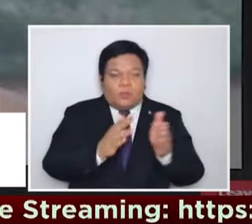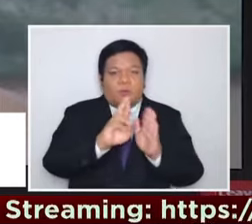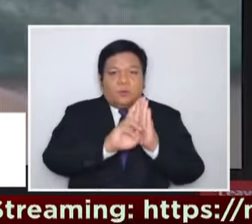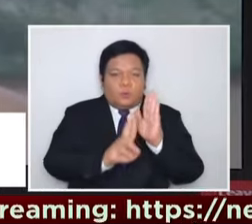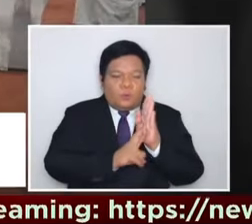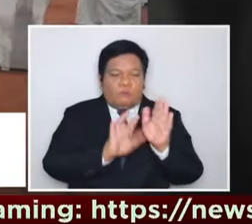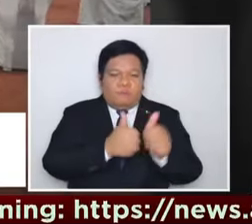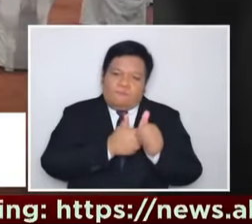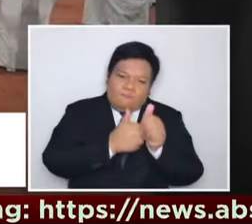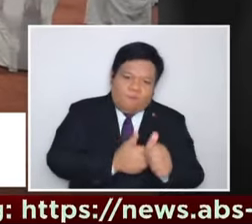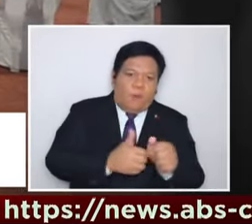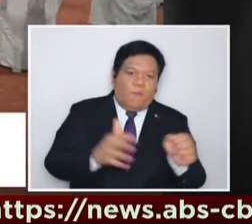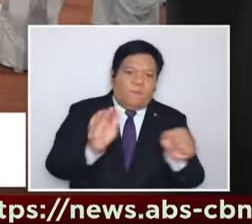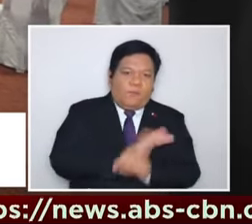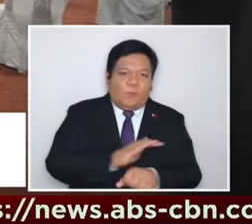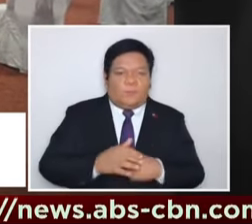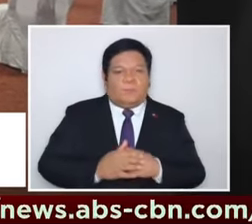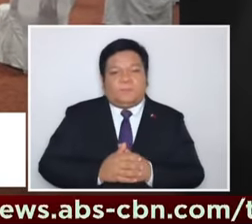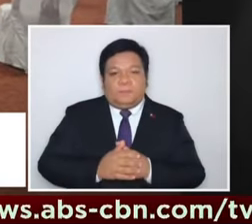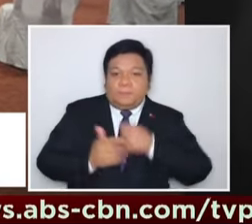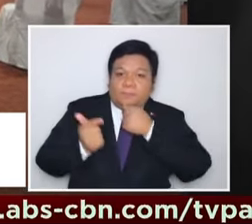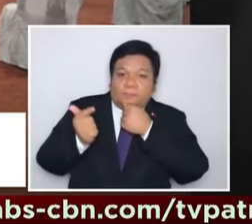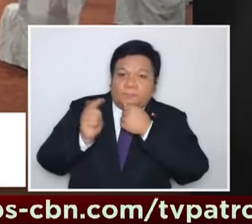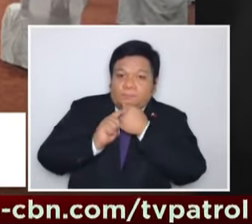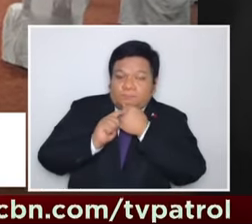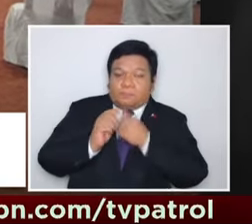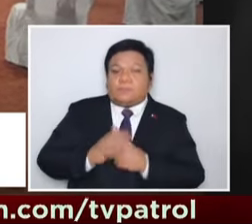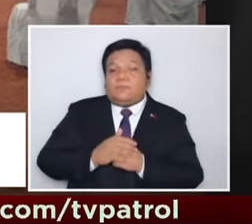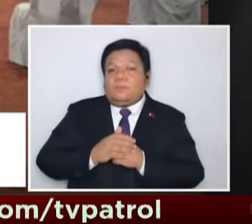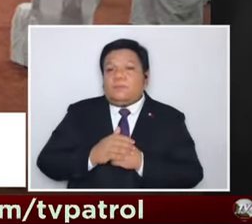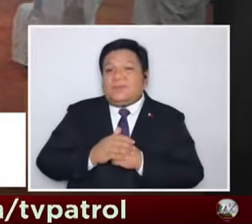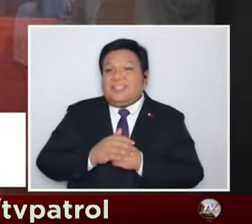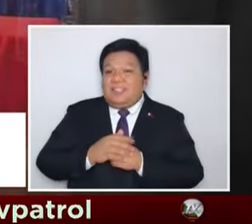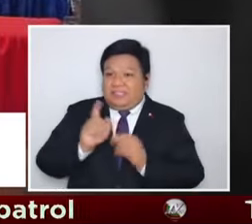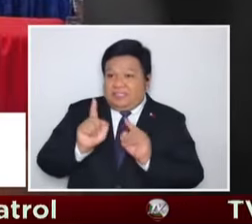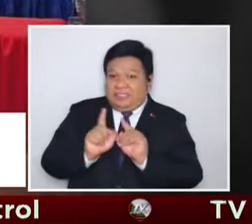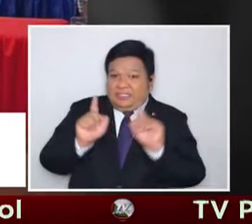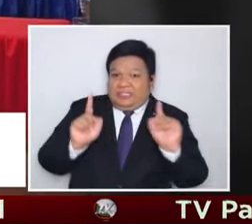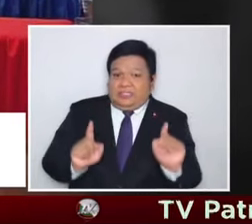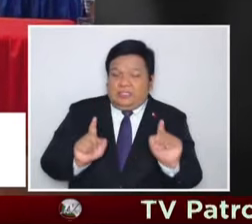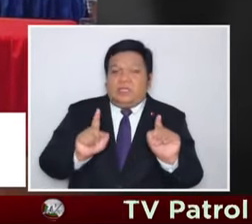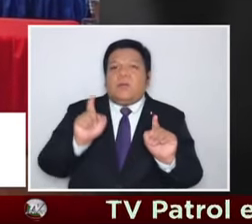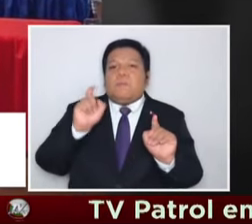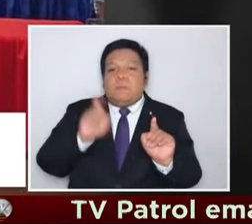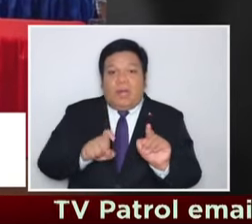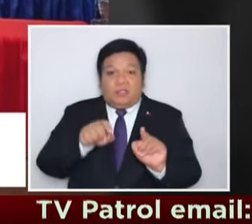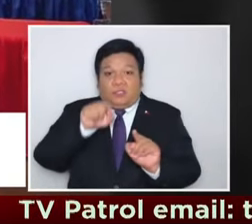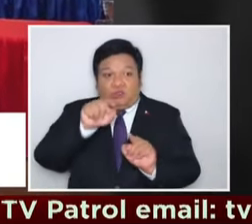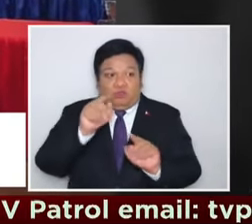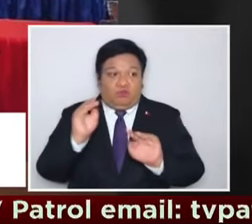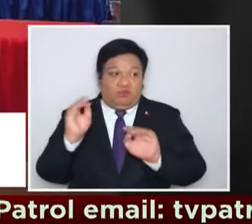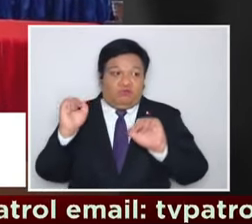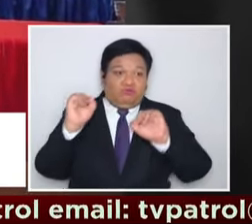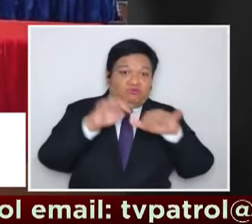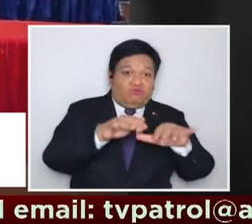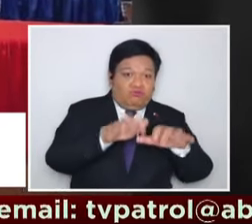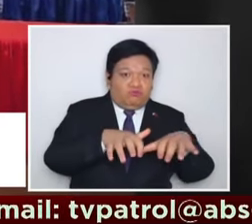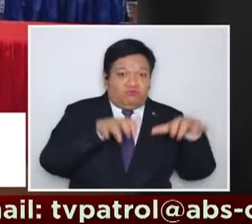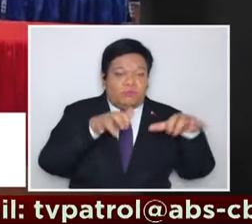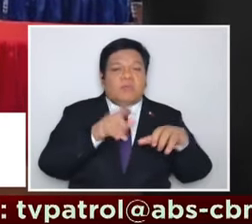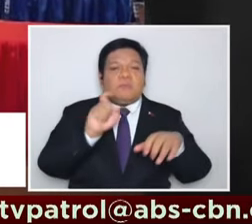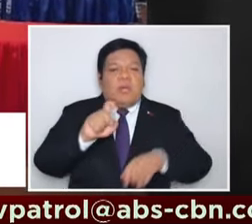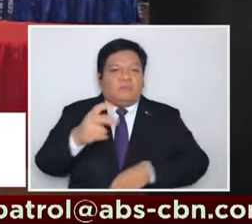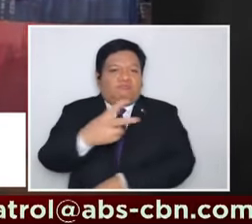fully complied with. Bukod umano sa social distancing, kailangan fully vaccinated ang lahat ng dadalo at sumailalim na